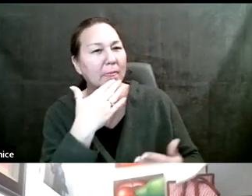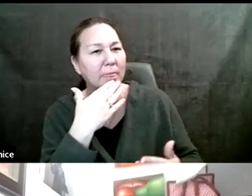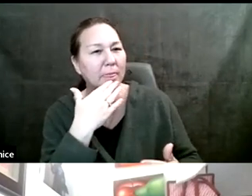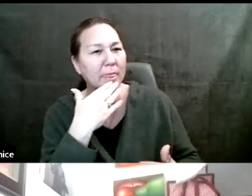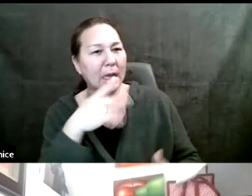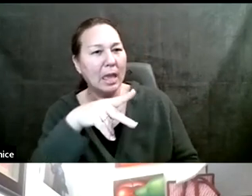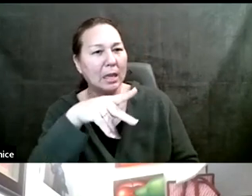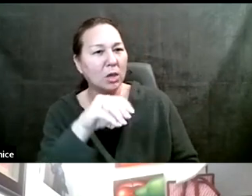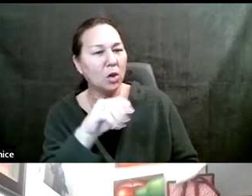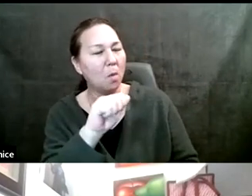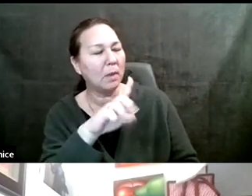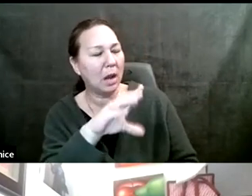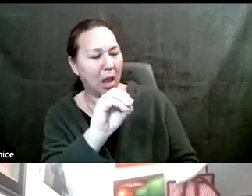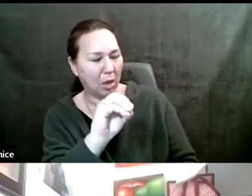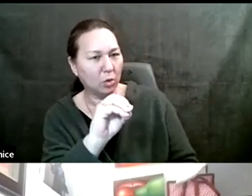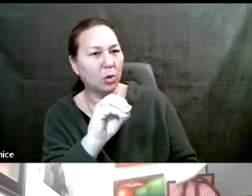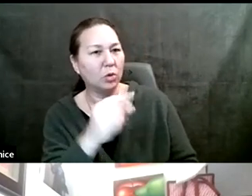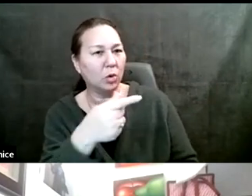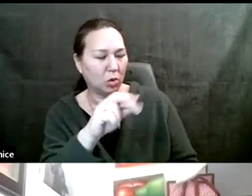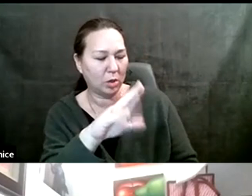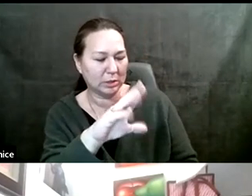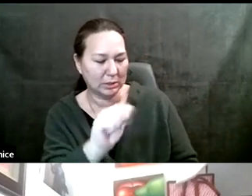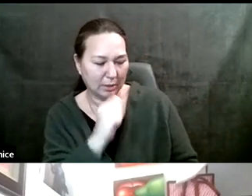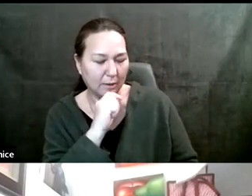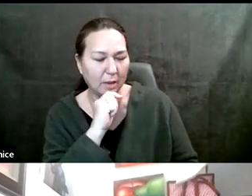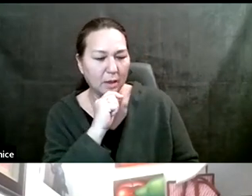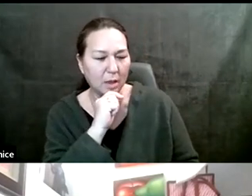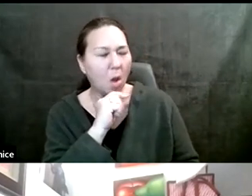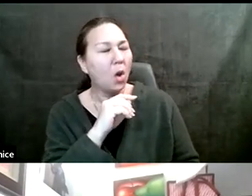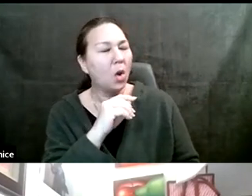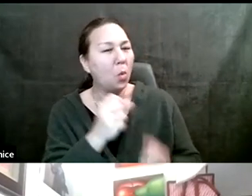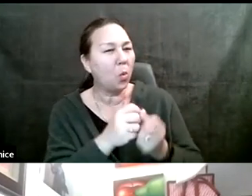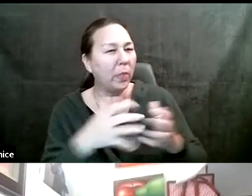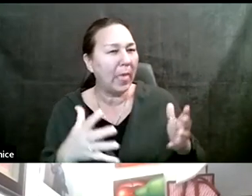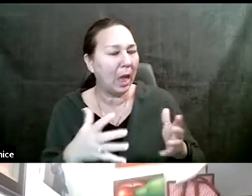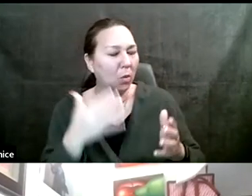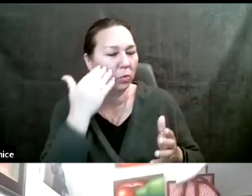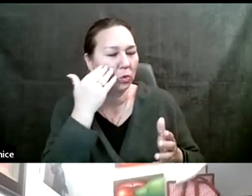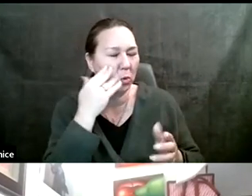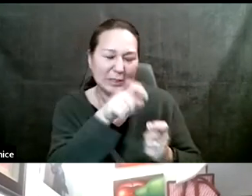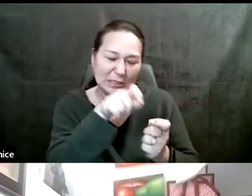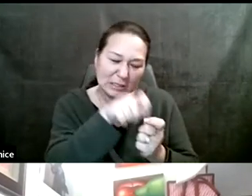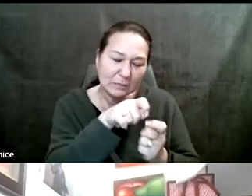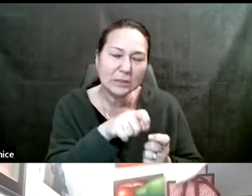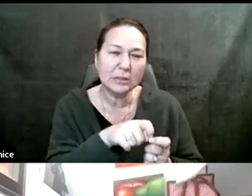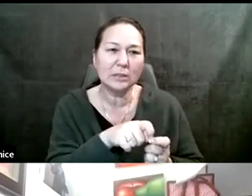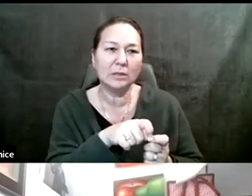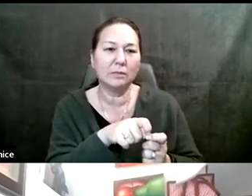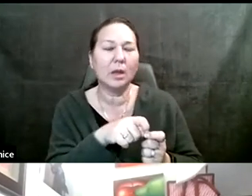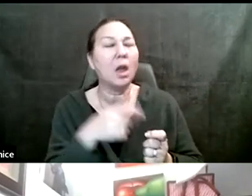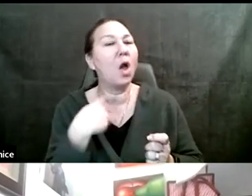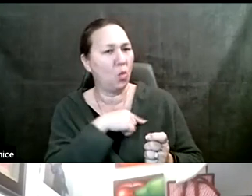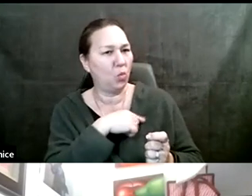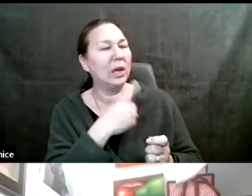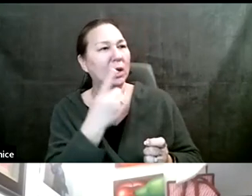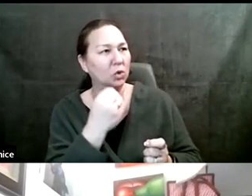knowing the particulars of this situation and obviously we wouldn't discuss that in this forum um we do have a process in